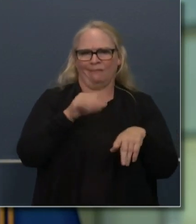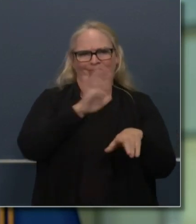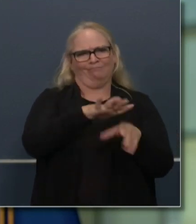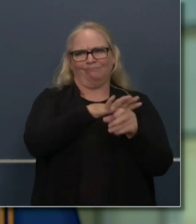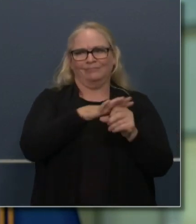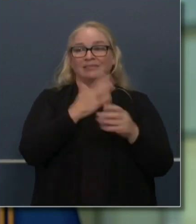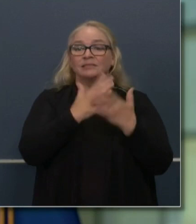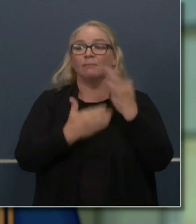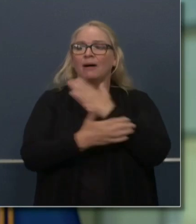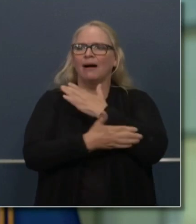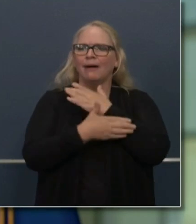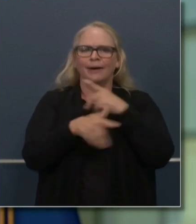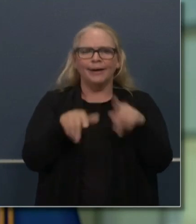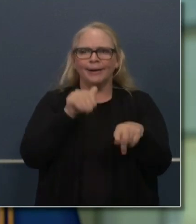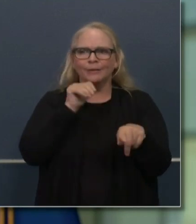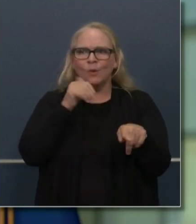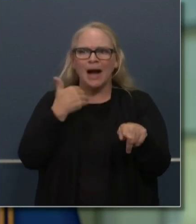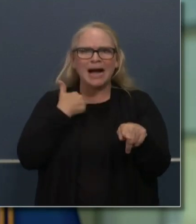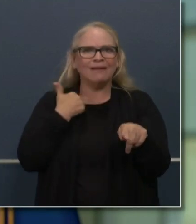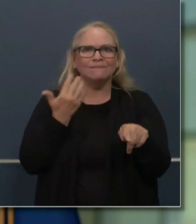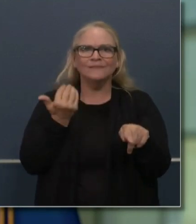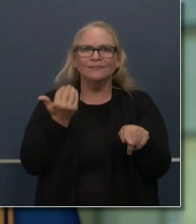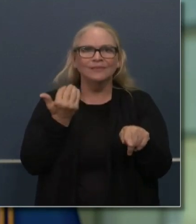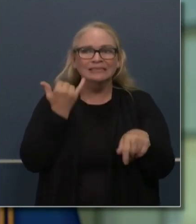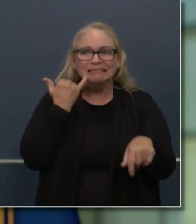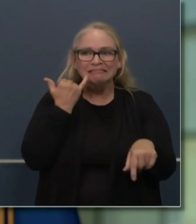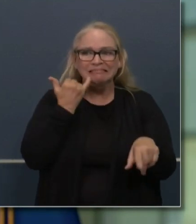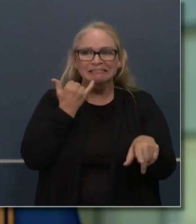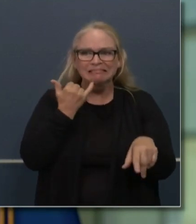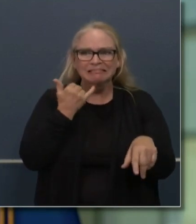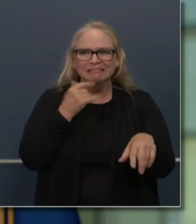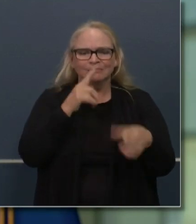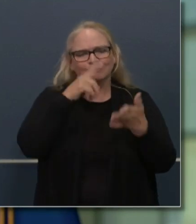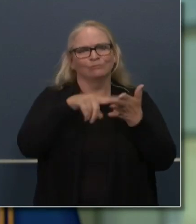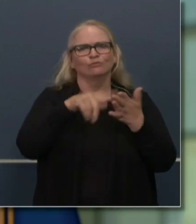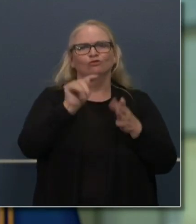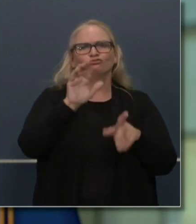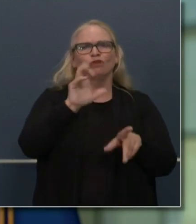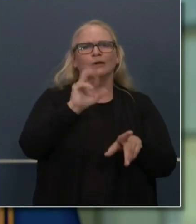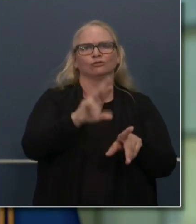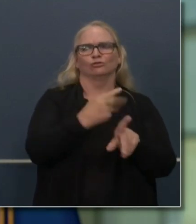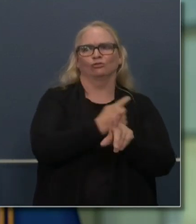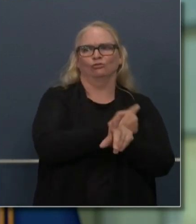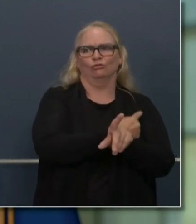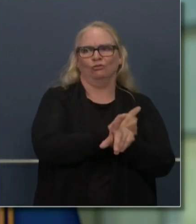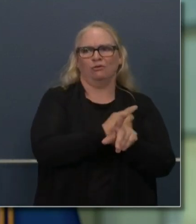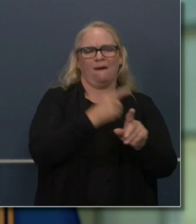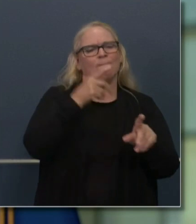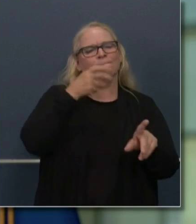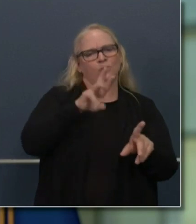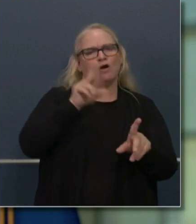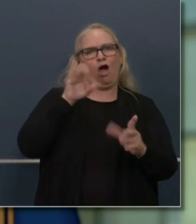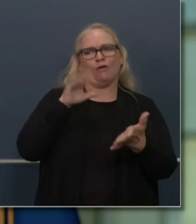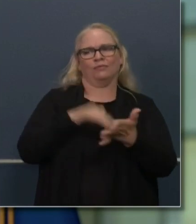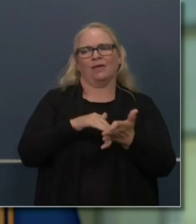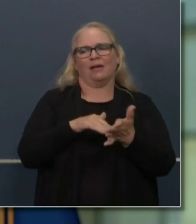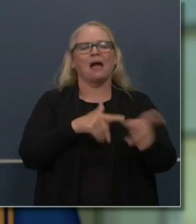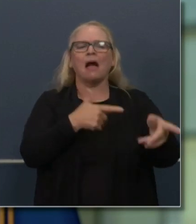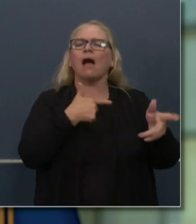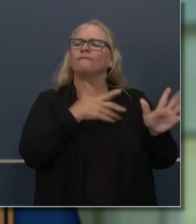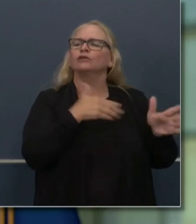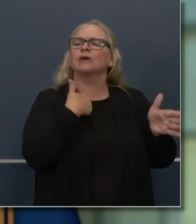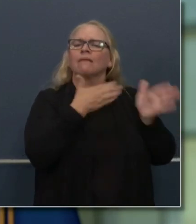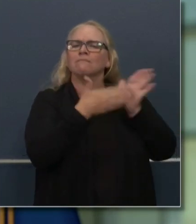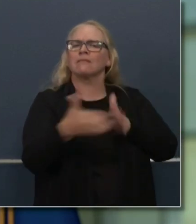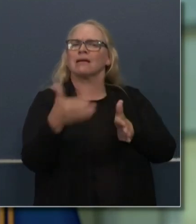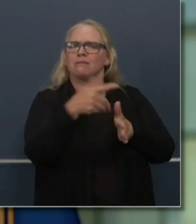have those 15 per 100,000 named. We knew that they had a plan to get there and continue to work with those